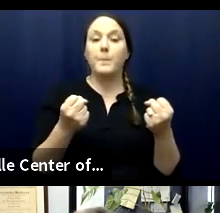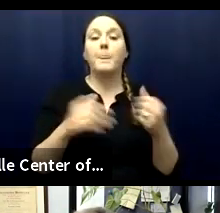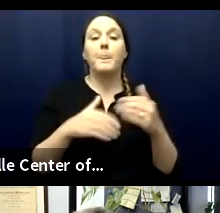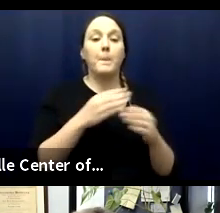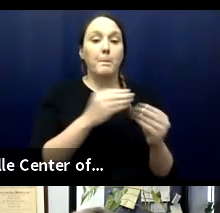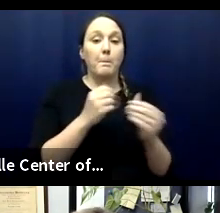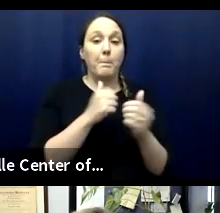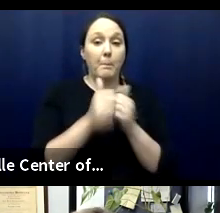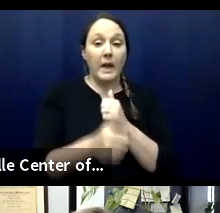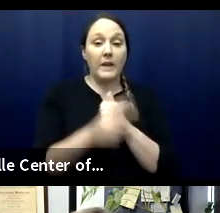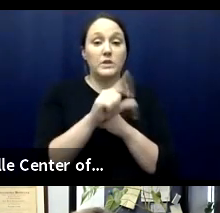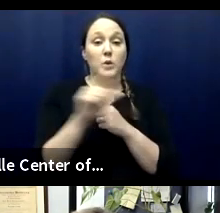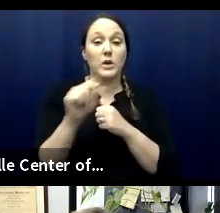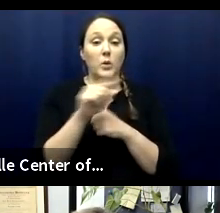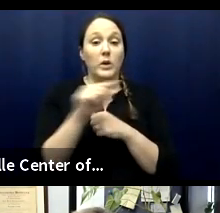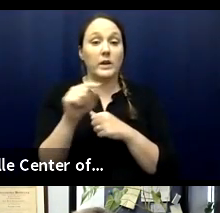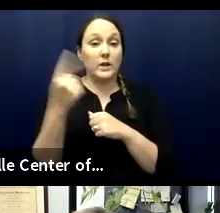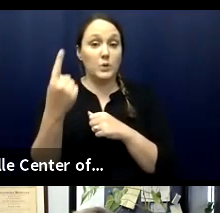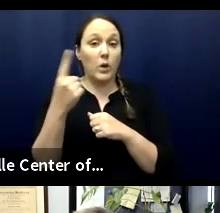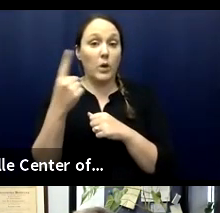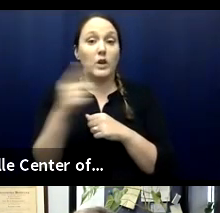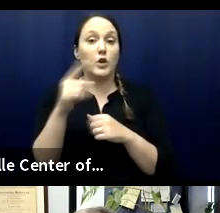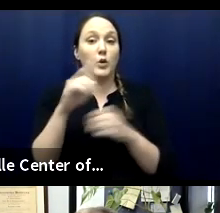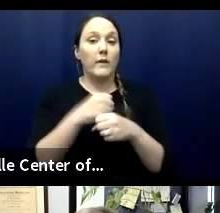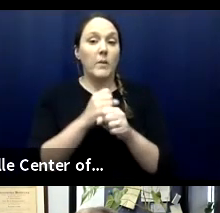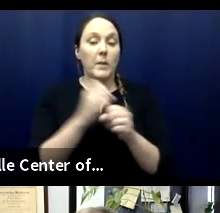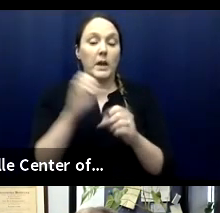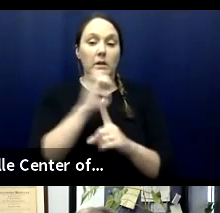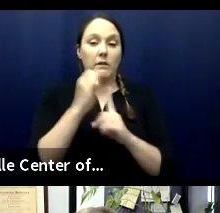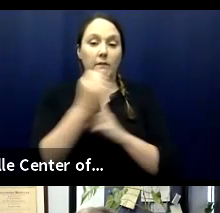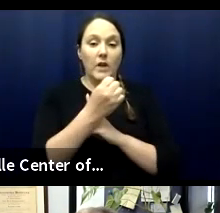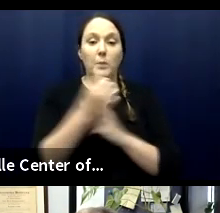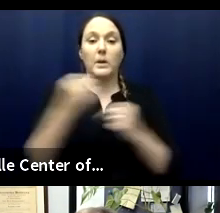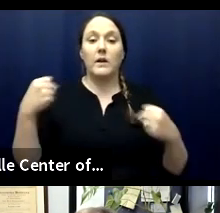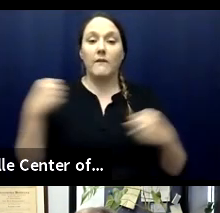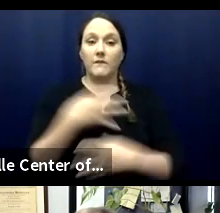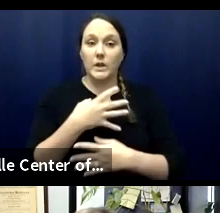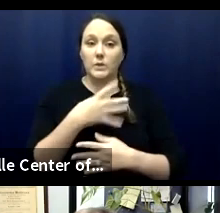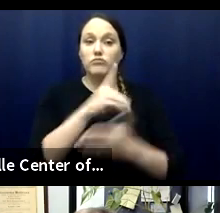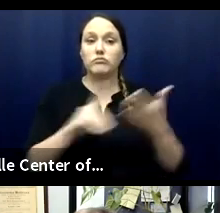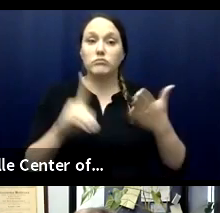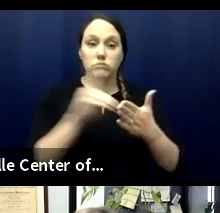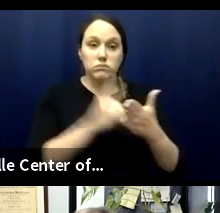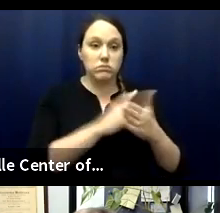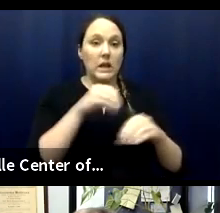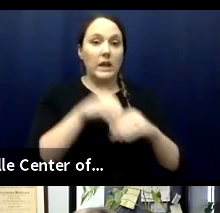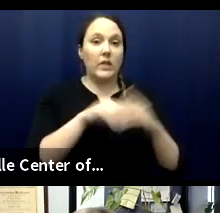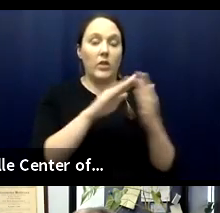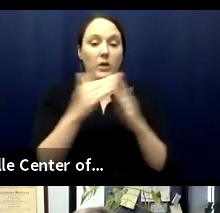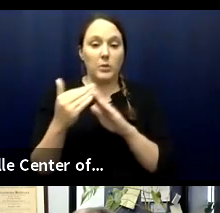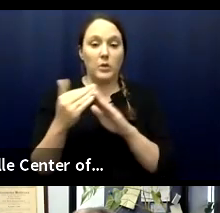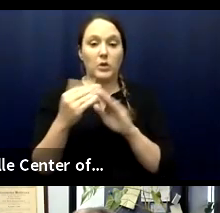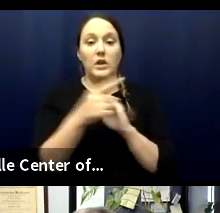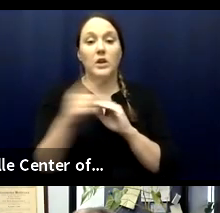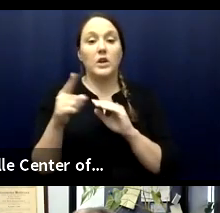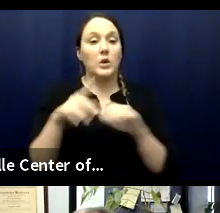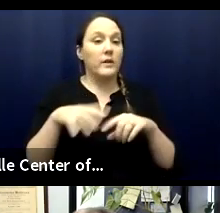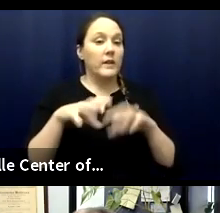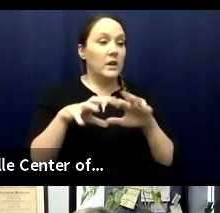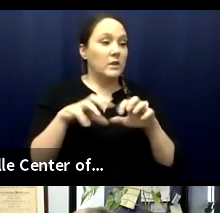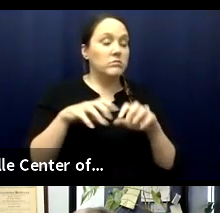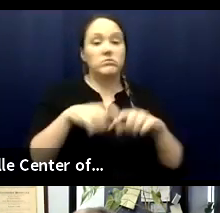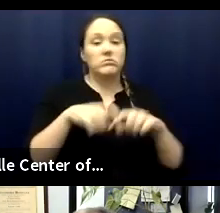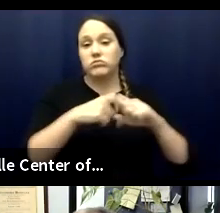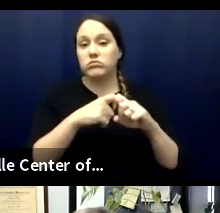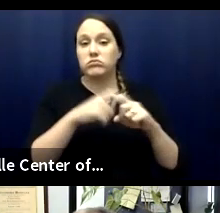Regulation 2020-1, you have created an environment of fear and discrimination in this community. You have crippled and destroyed